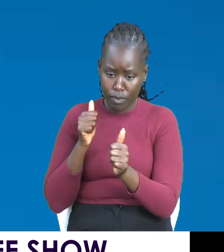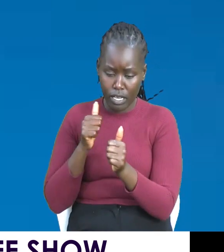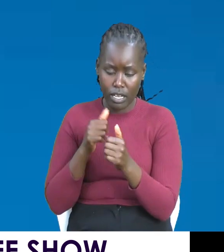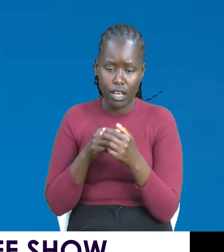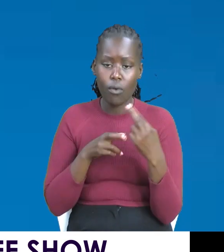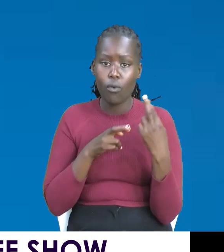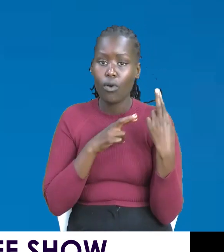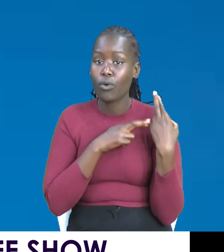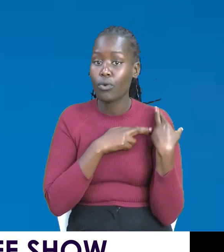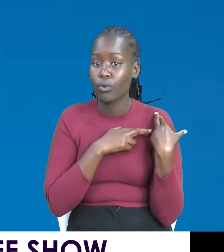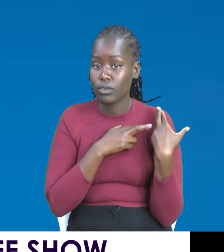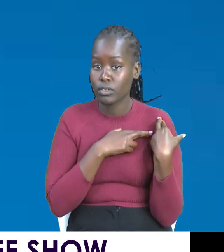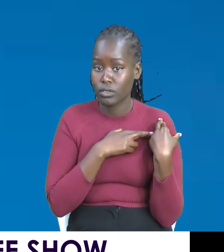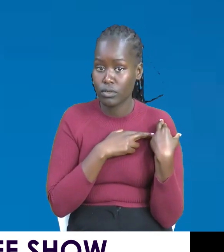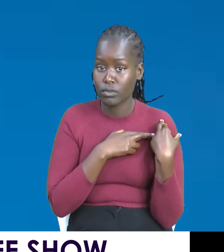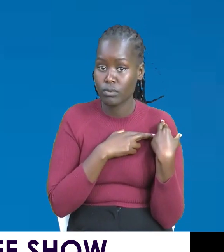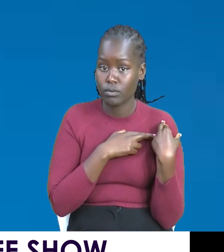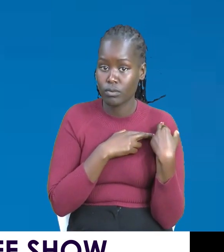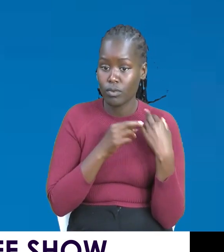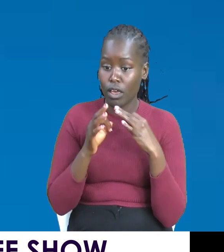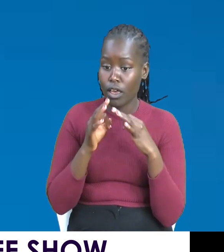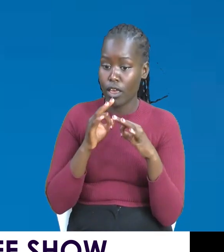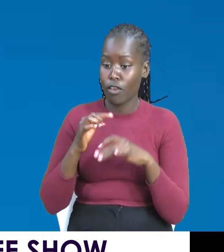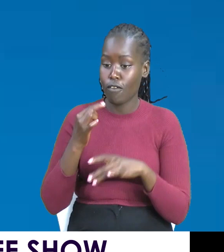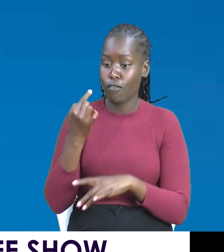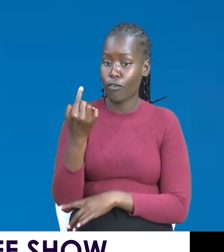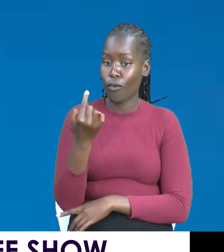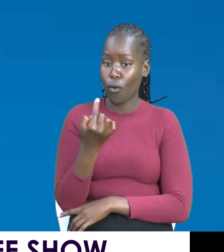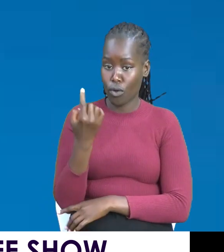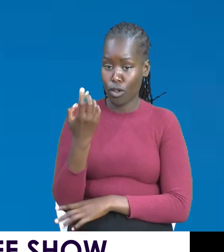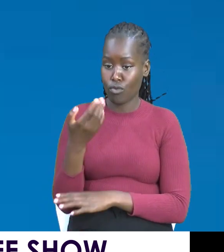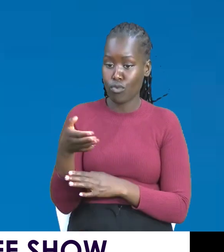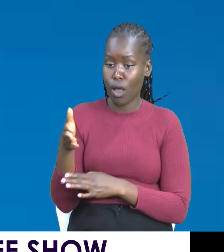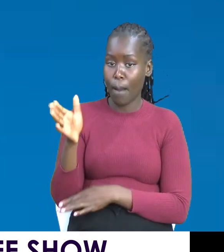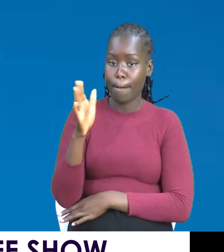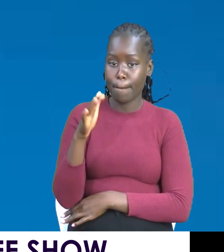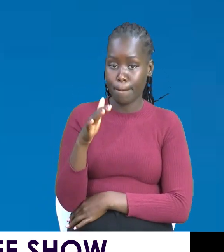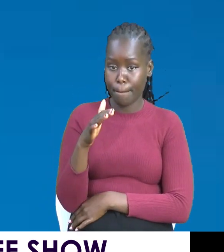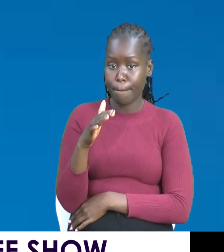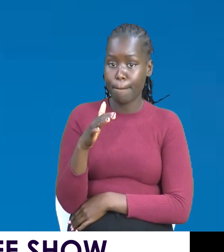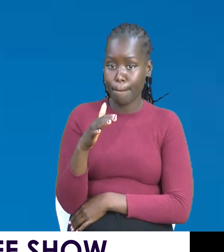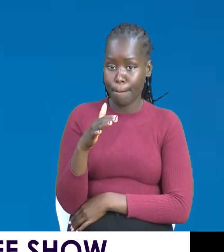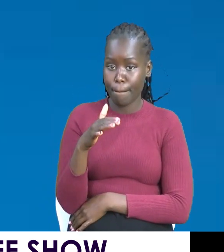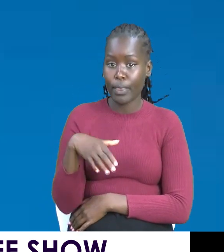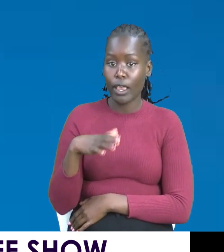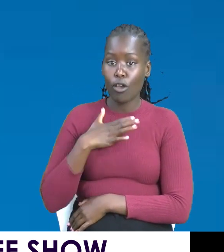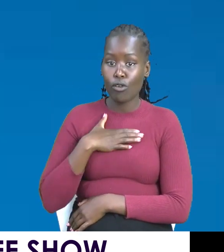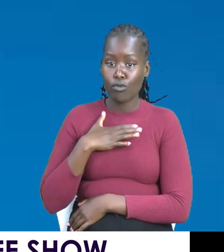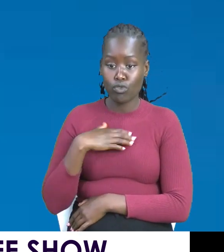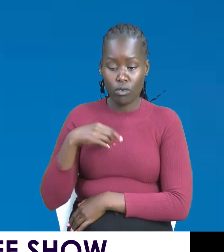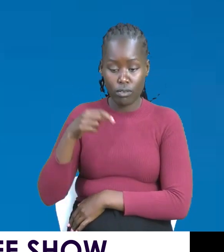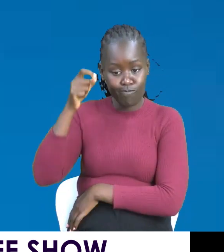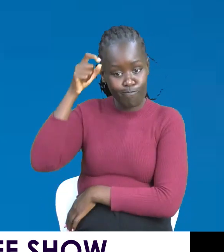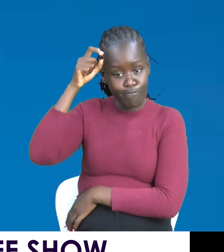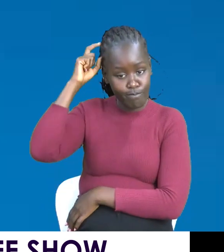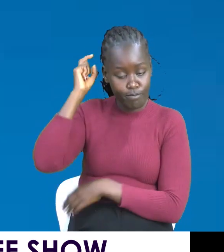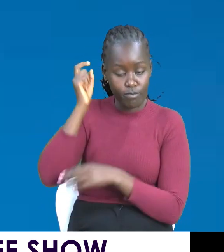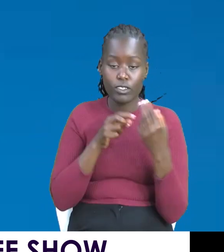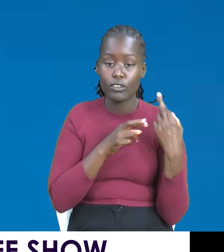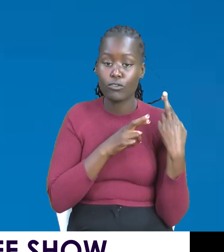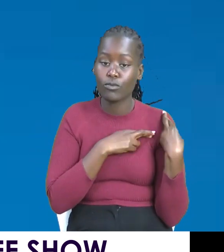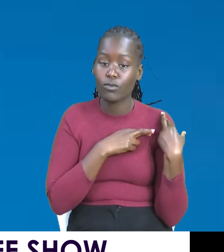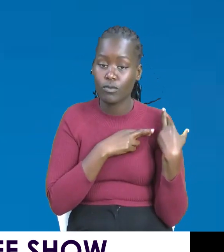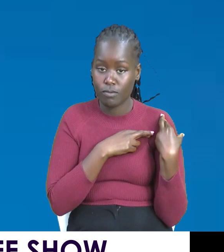roles as men. Oh, if only we could be returned to our original